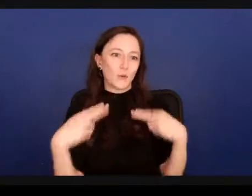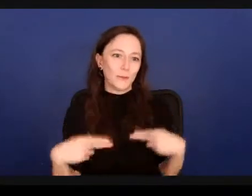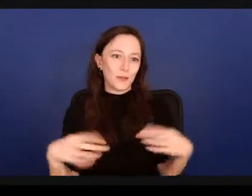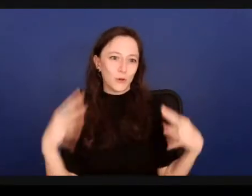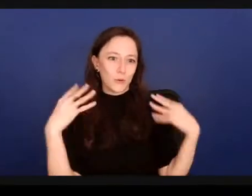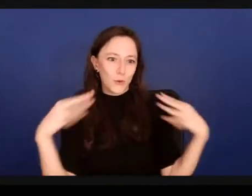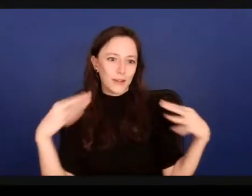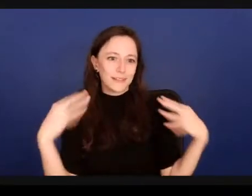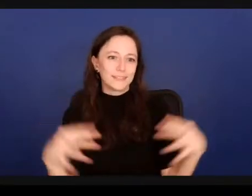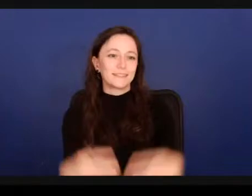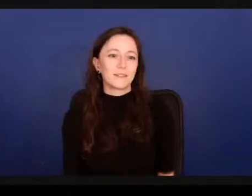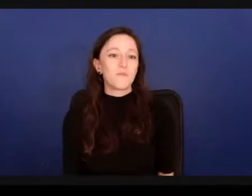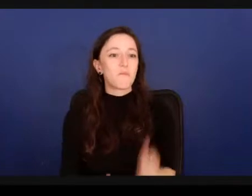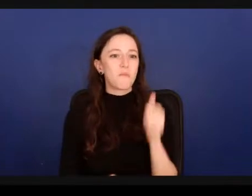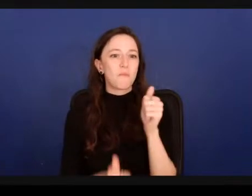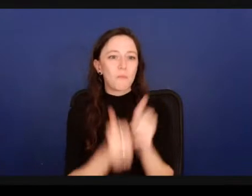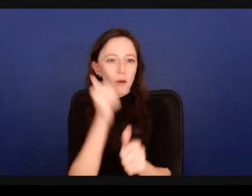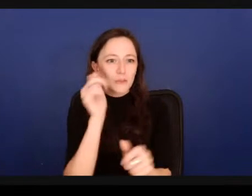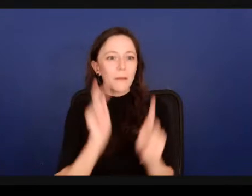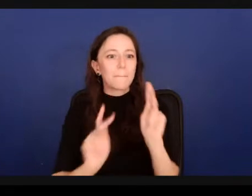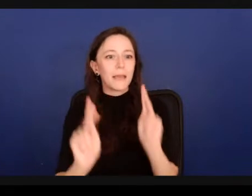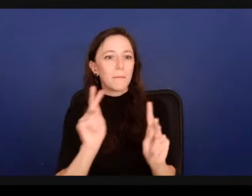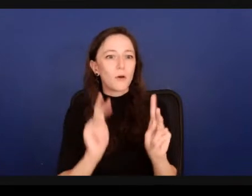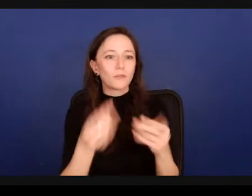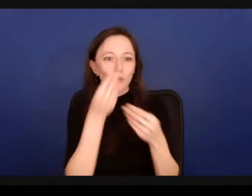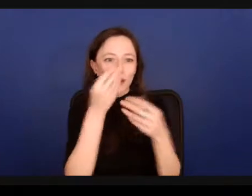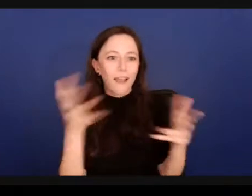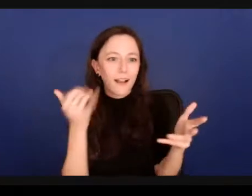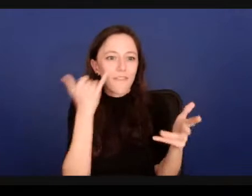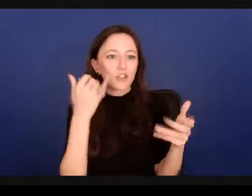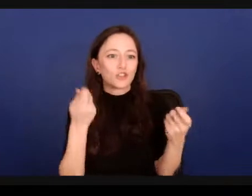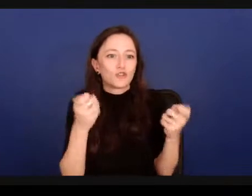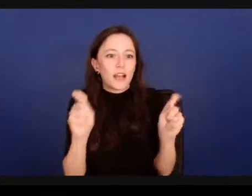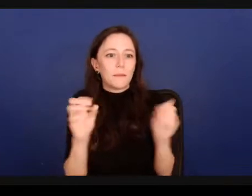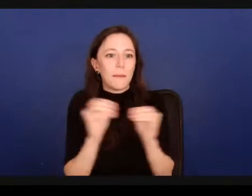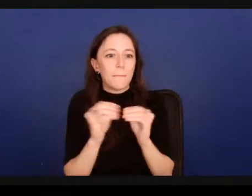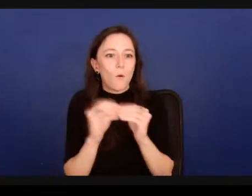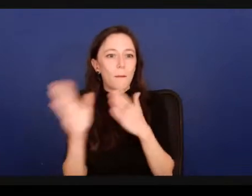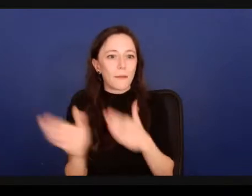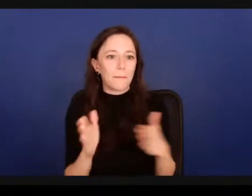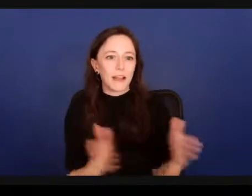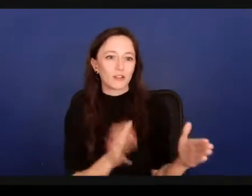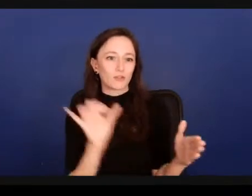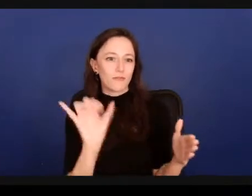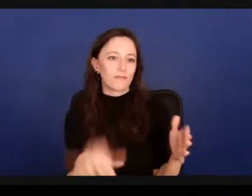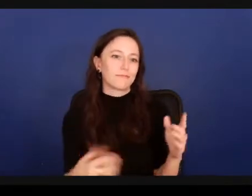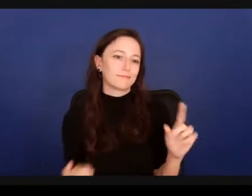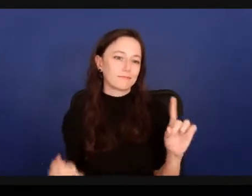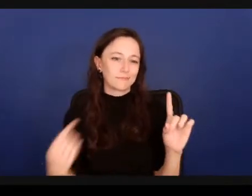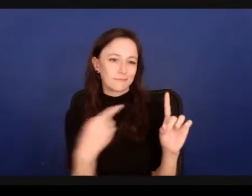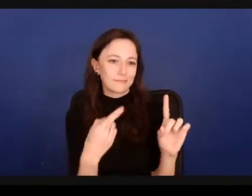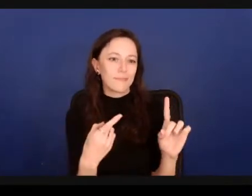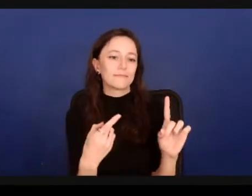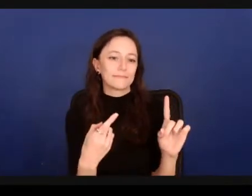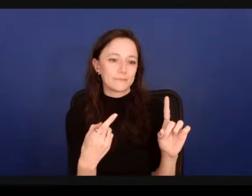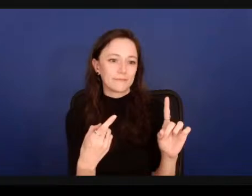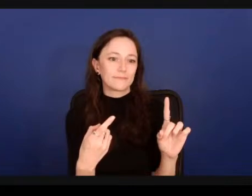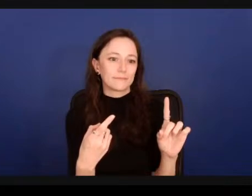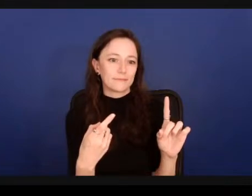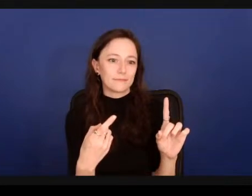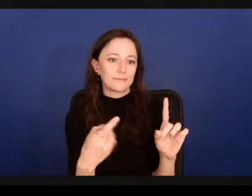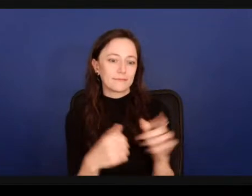to most people who are trying to be more prepared. And so that's where we're slightly different. Yeah, with how we do exactly. it. Yeah.